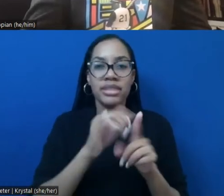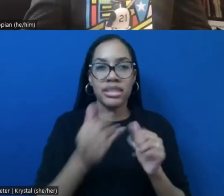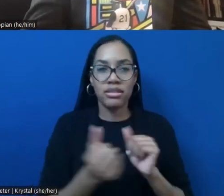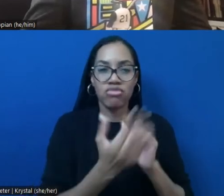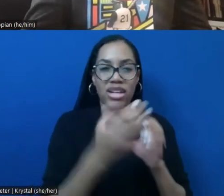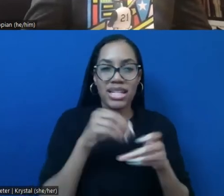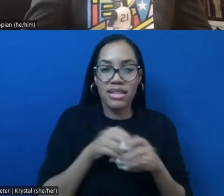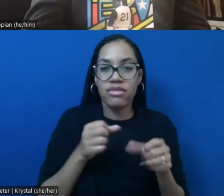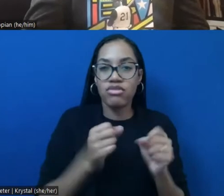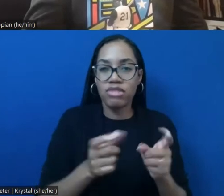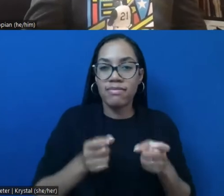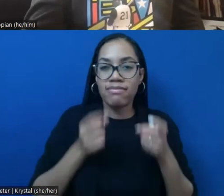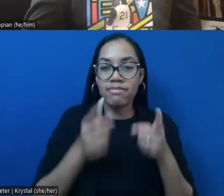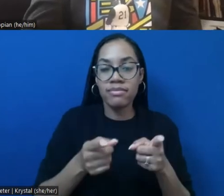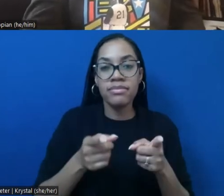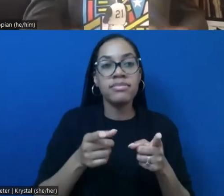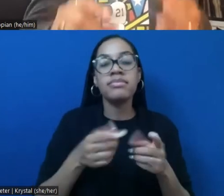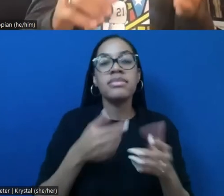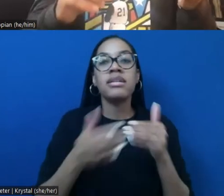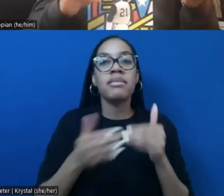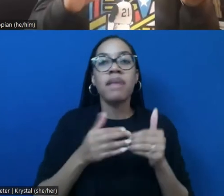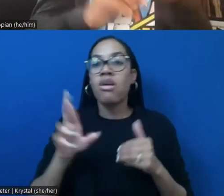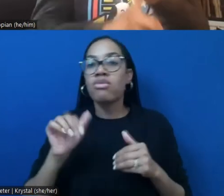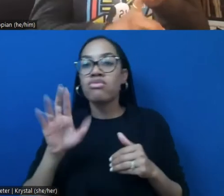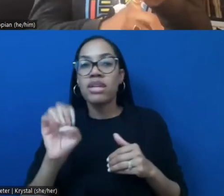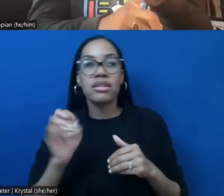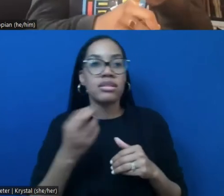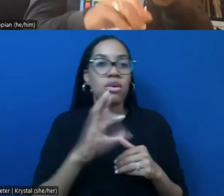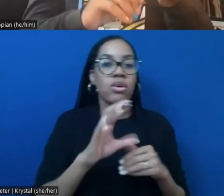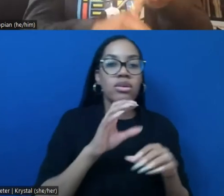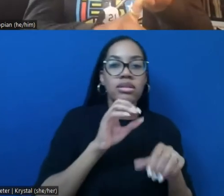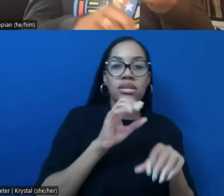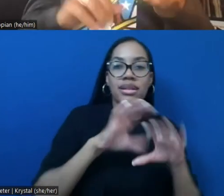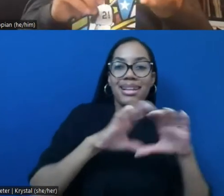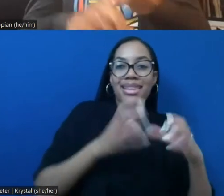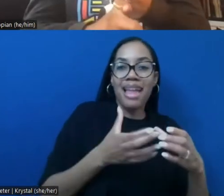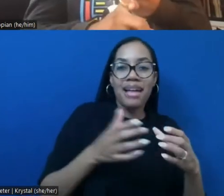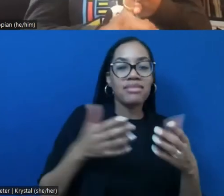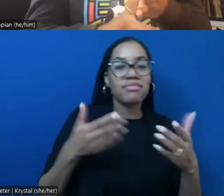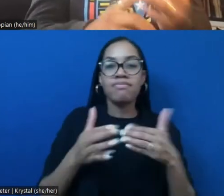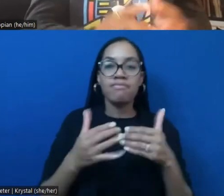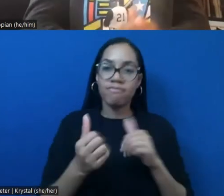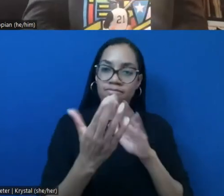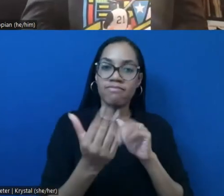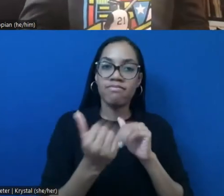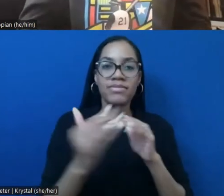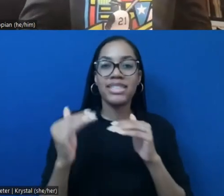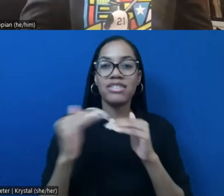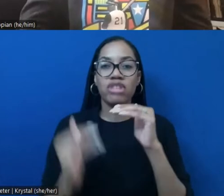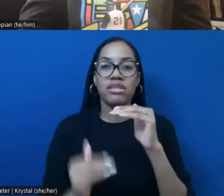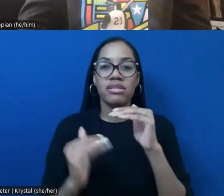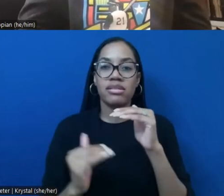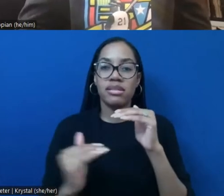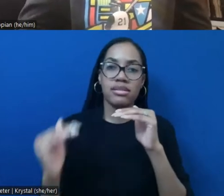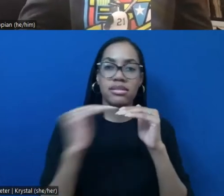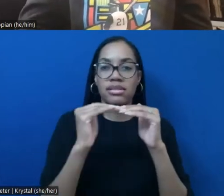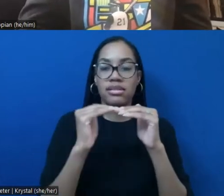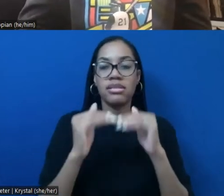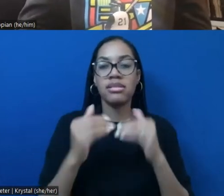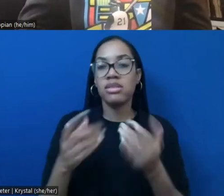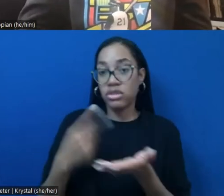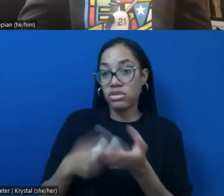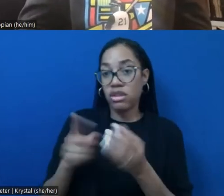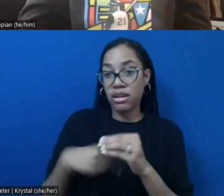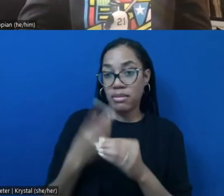racial lines. So I'm hoping you can talk more about the politics of the Young Lords and the Rainbow Coalition.